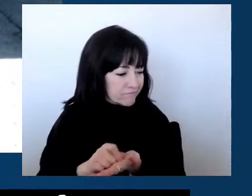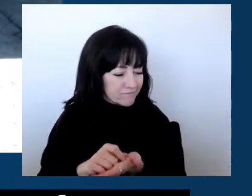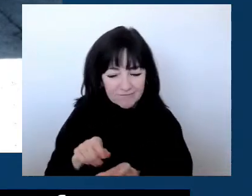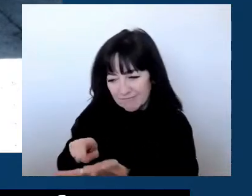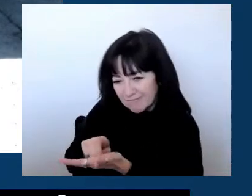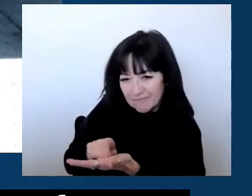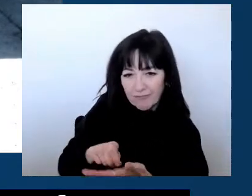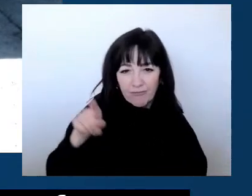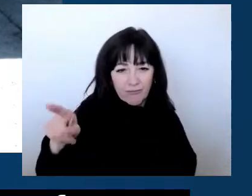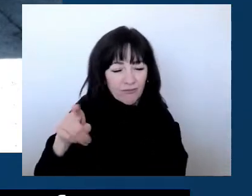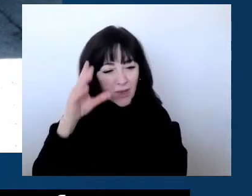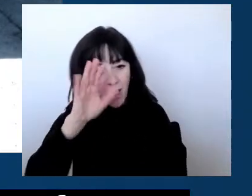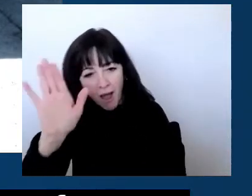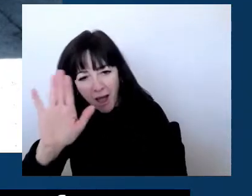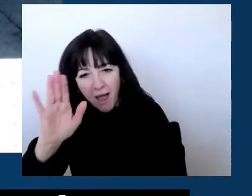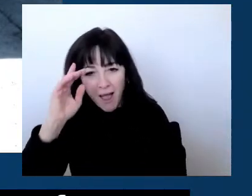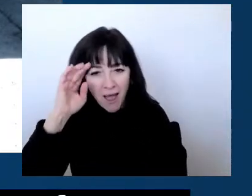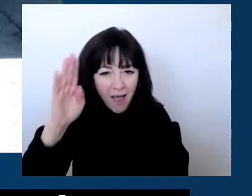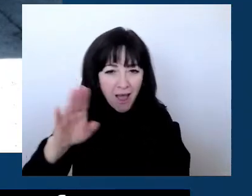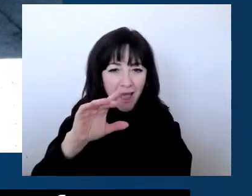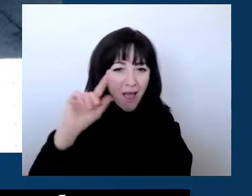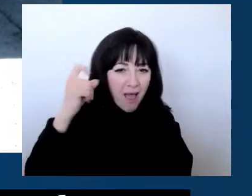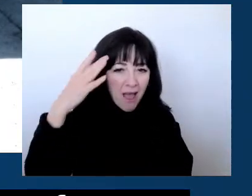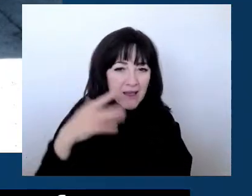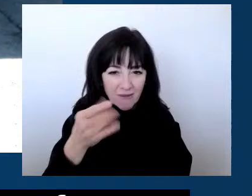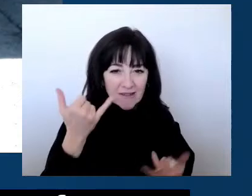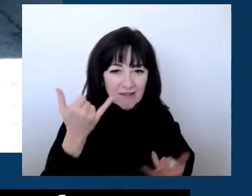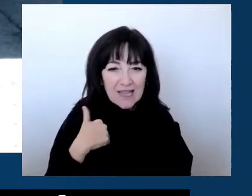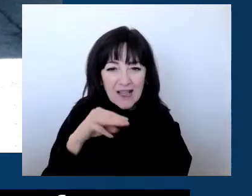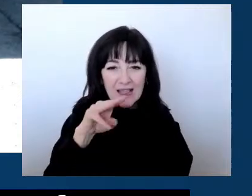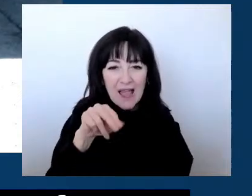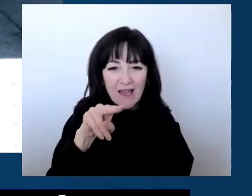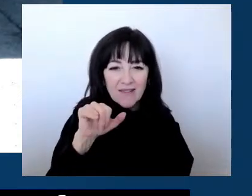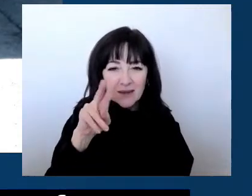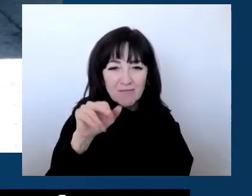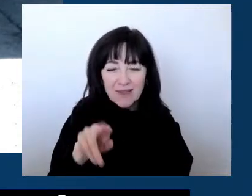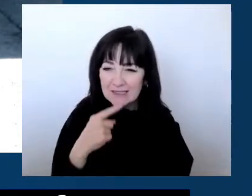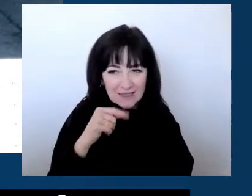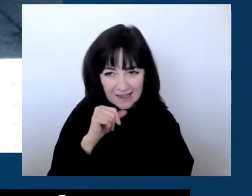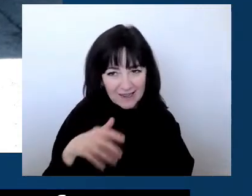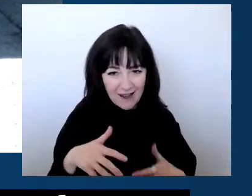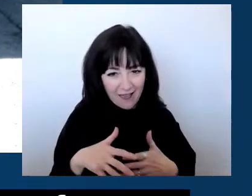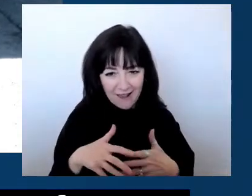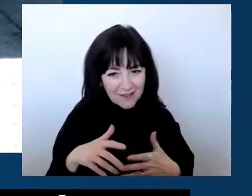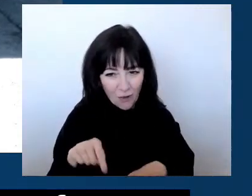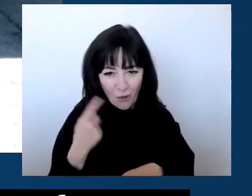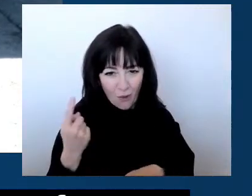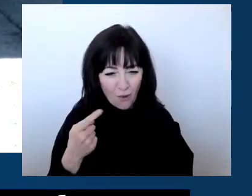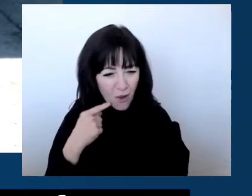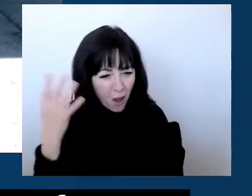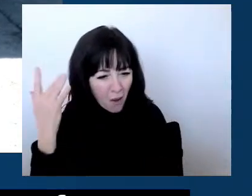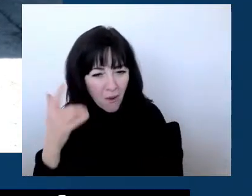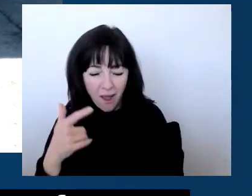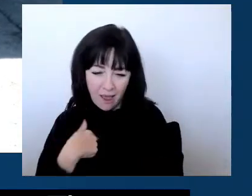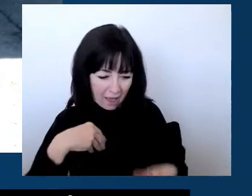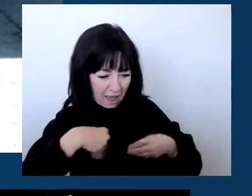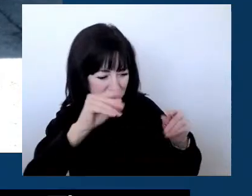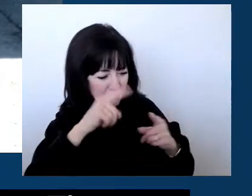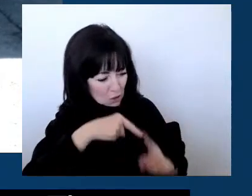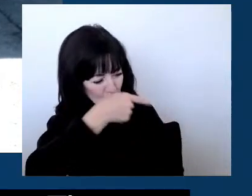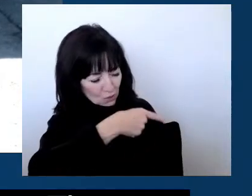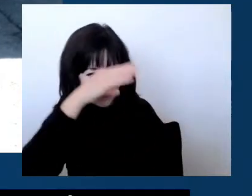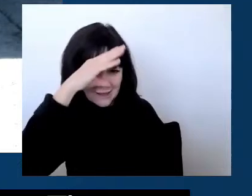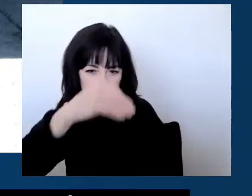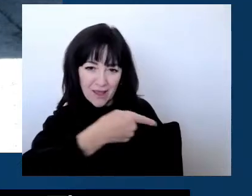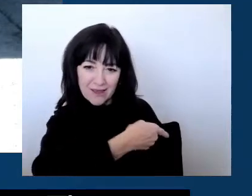at the window said, "Oh, Governor, do you still have your minivan?" I said, "Not much longer." And she said, "What are you going to do?" I said, "I'm going to sell it to this man